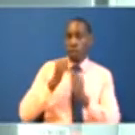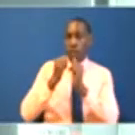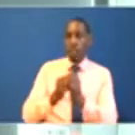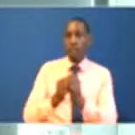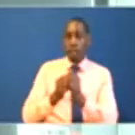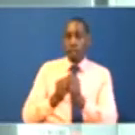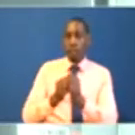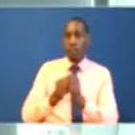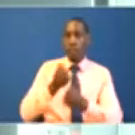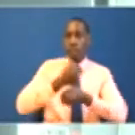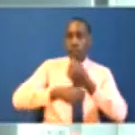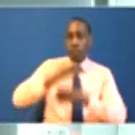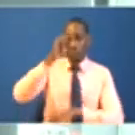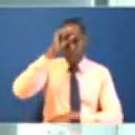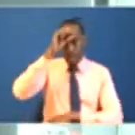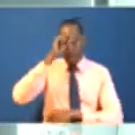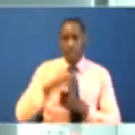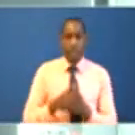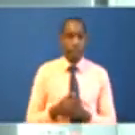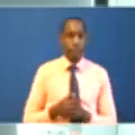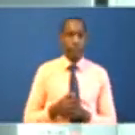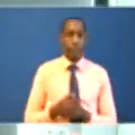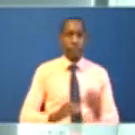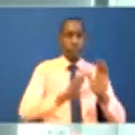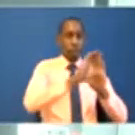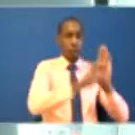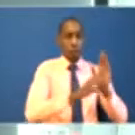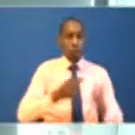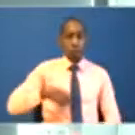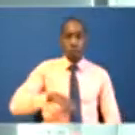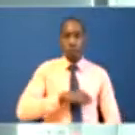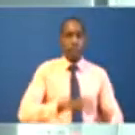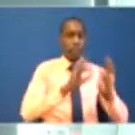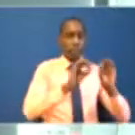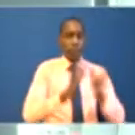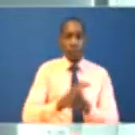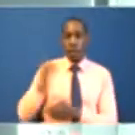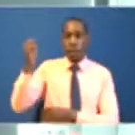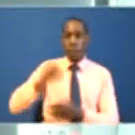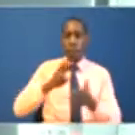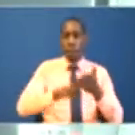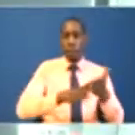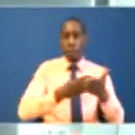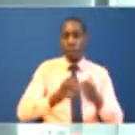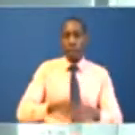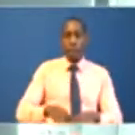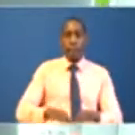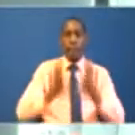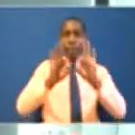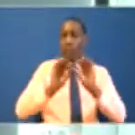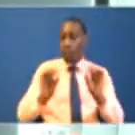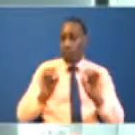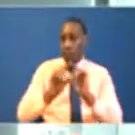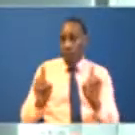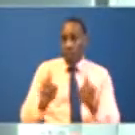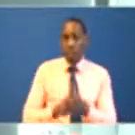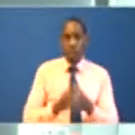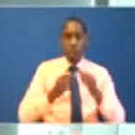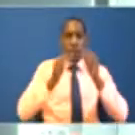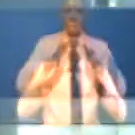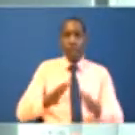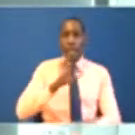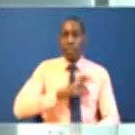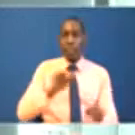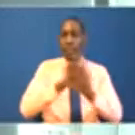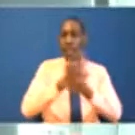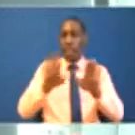approach of government now it's it's our constitution isn't perfect our political framework is not perfect but it is not a winner takes